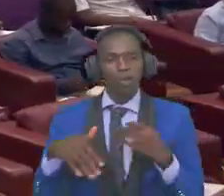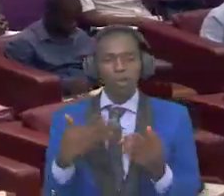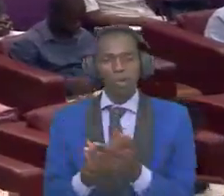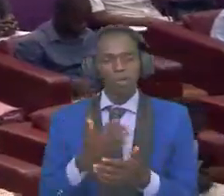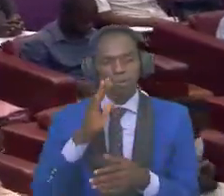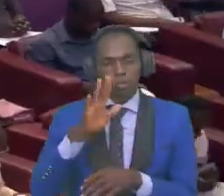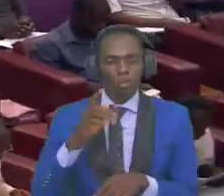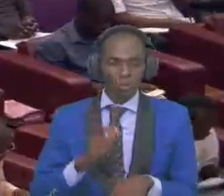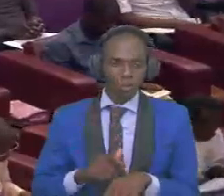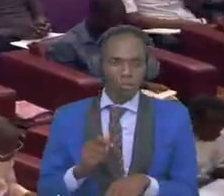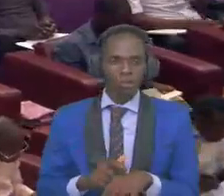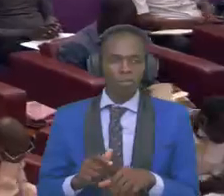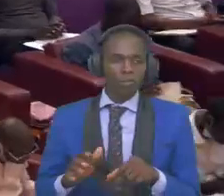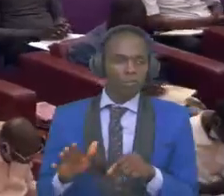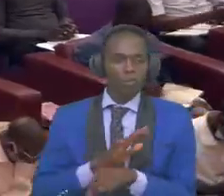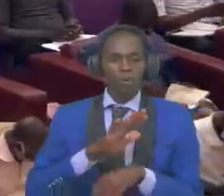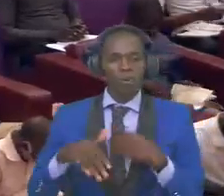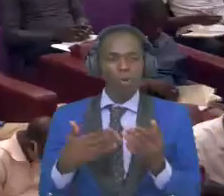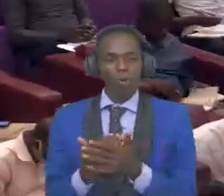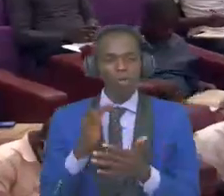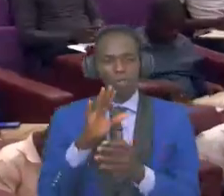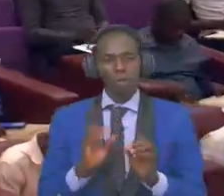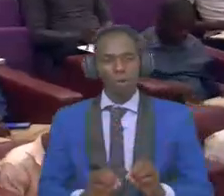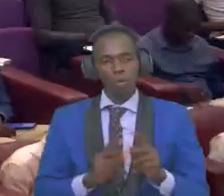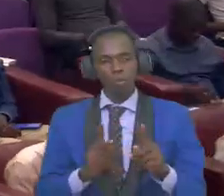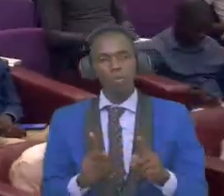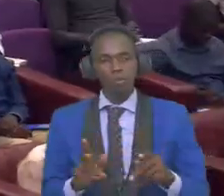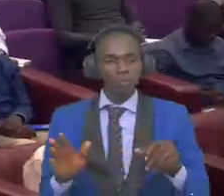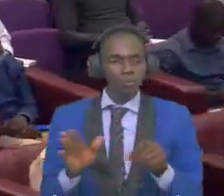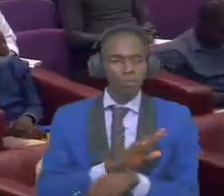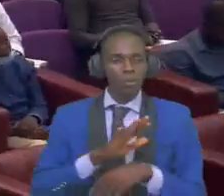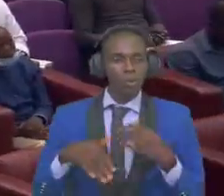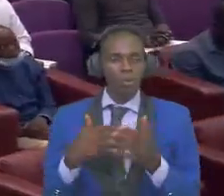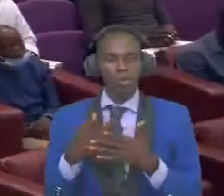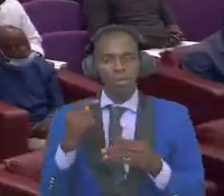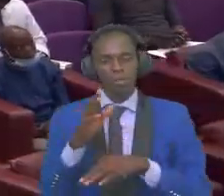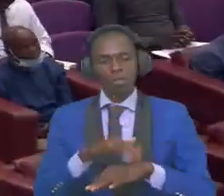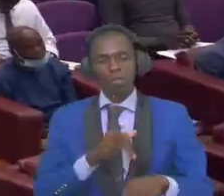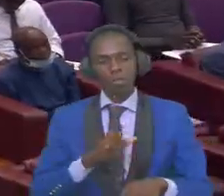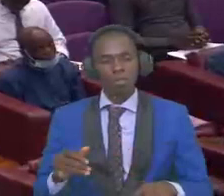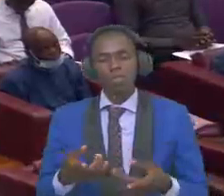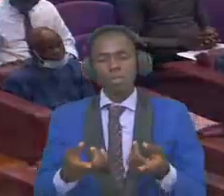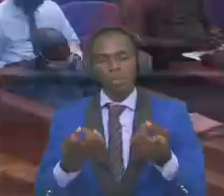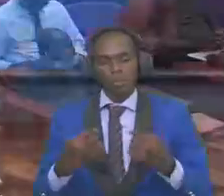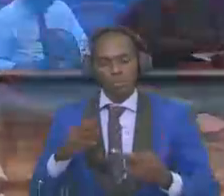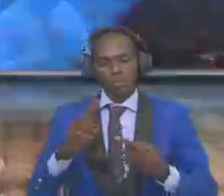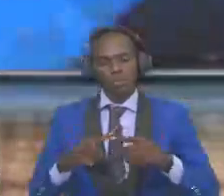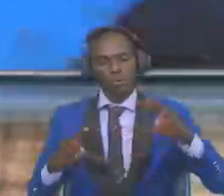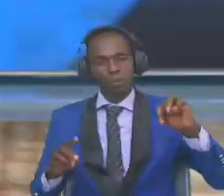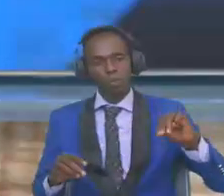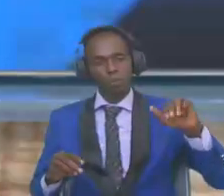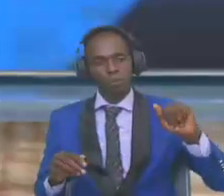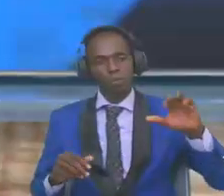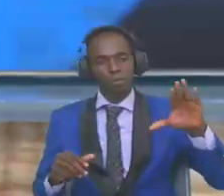you fill all your opportunity, you fill all the calling. Come over to Macedonia